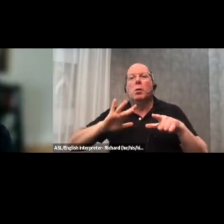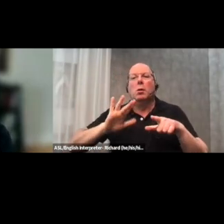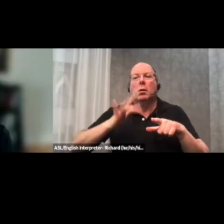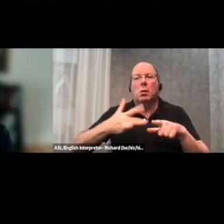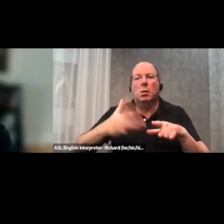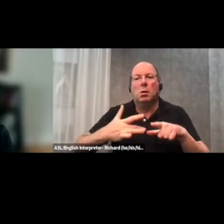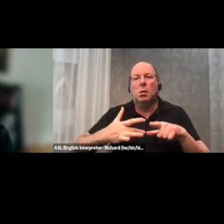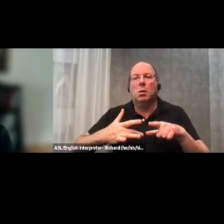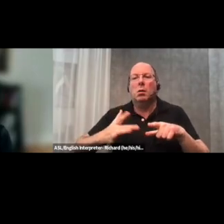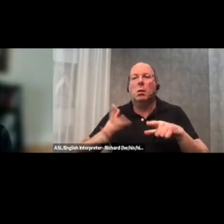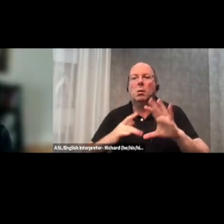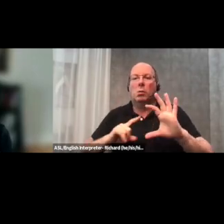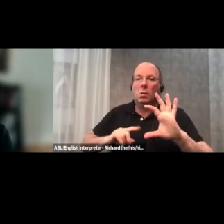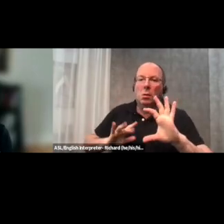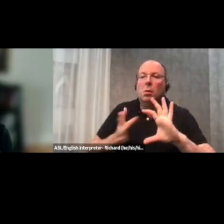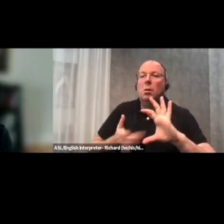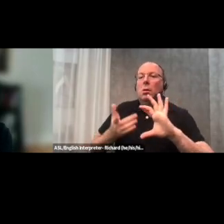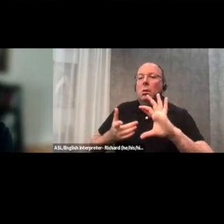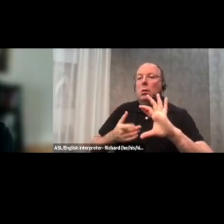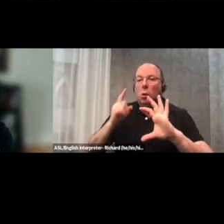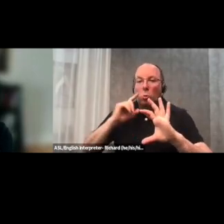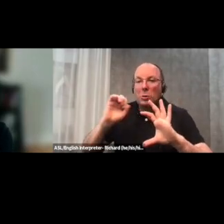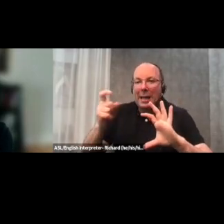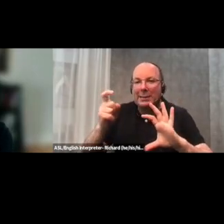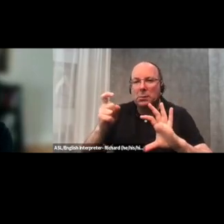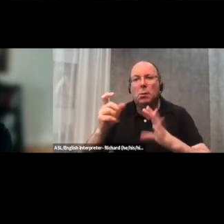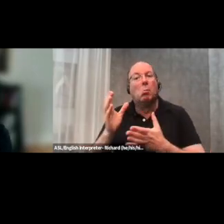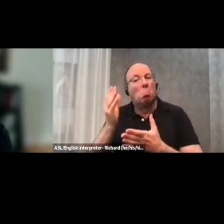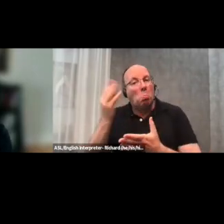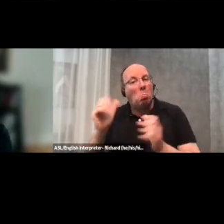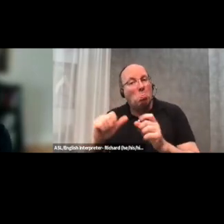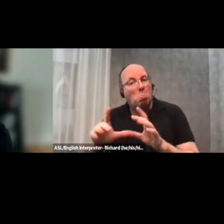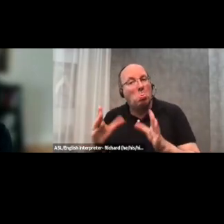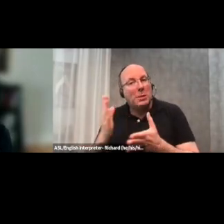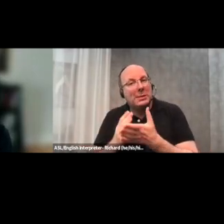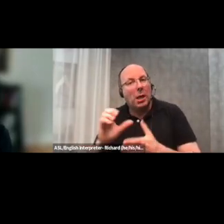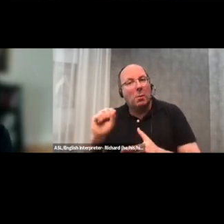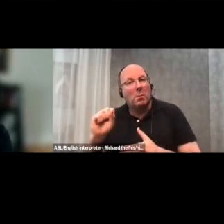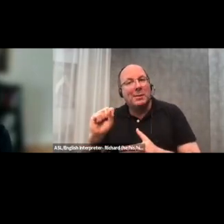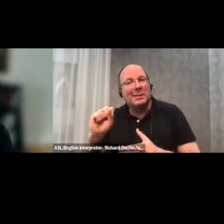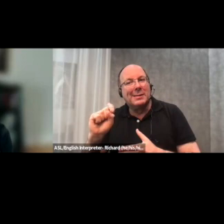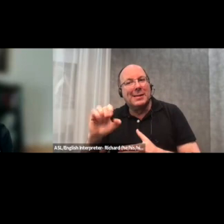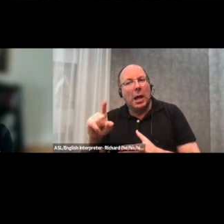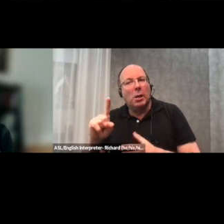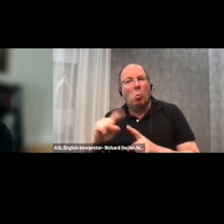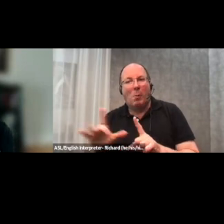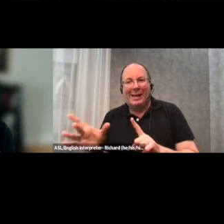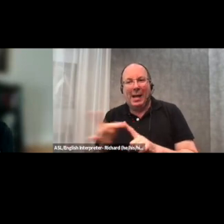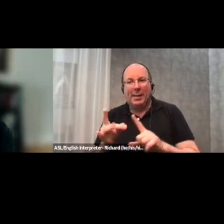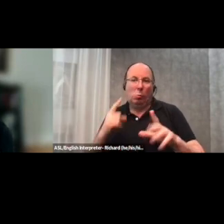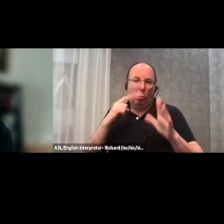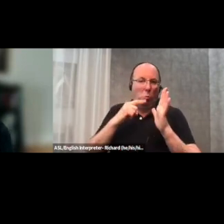or digits to have sex. But some STIs are contact STIs.